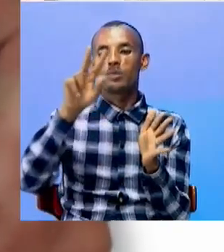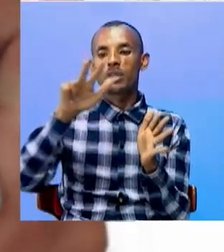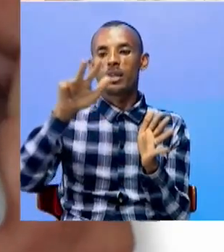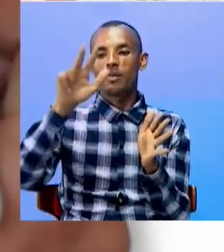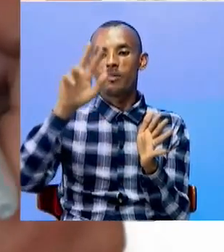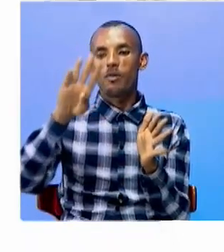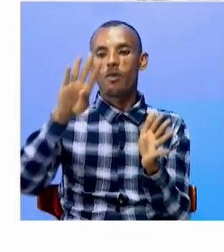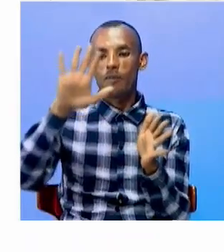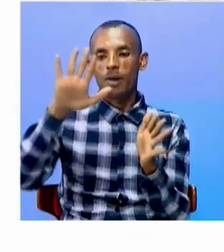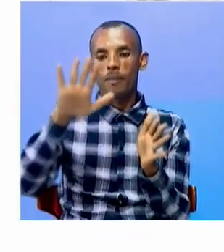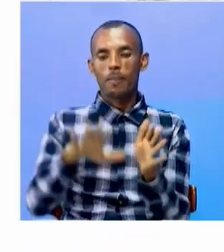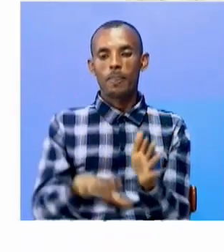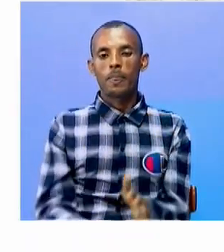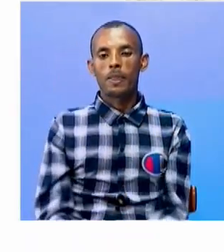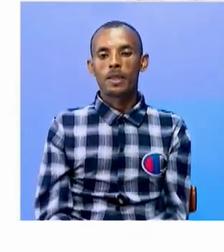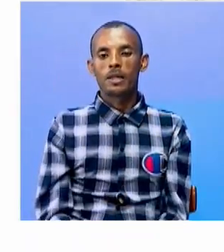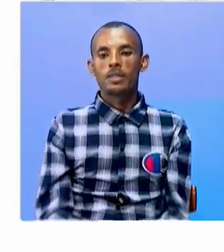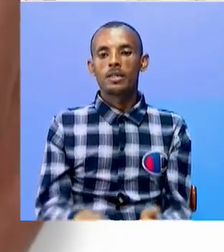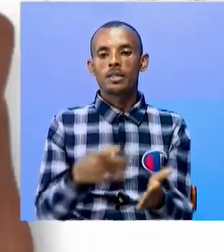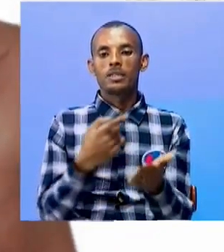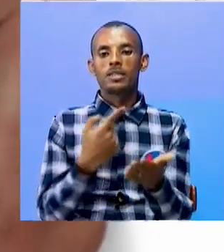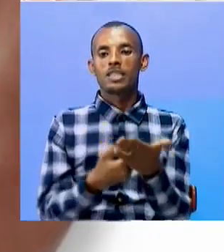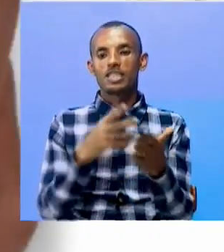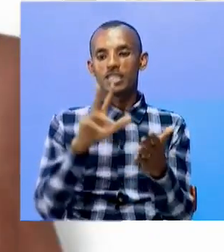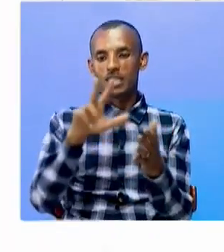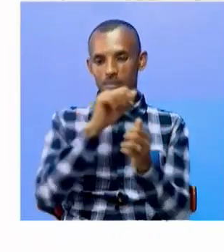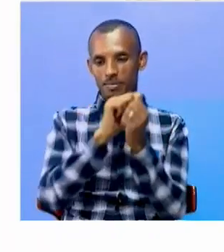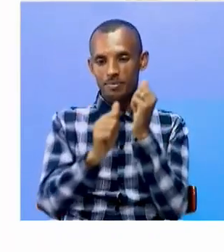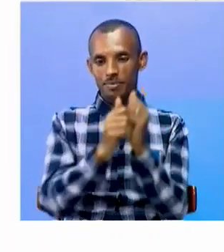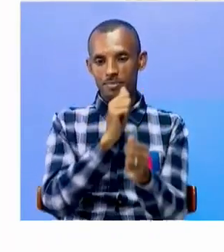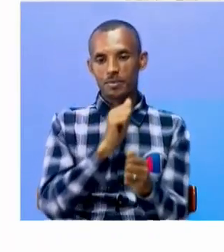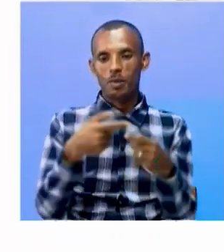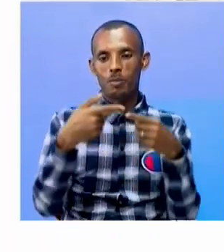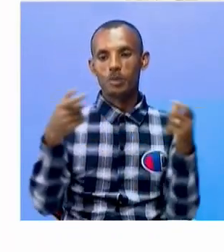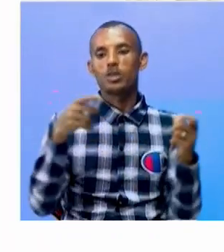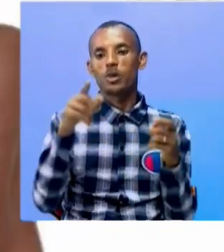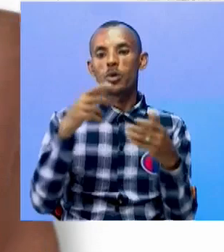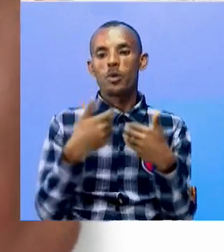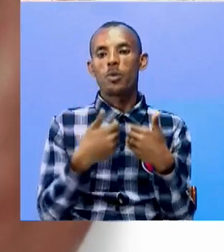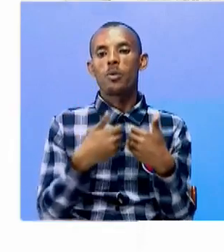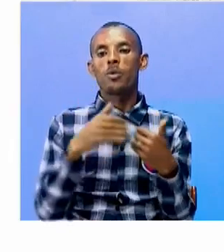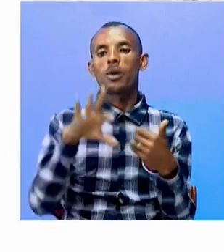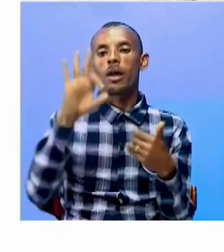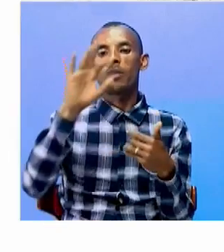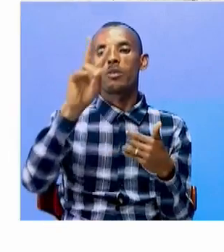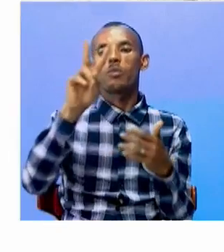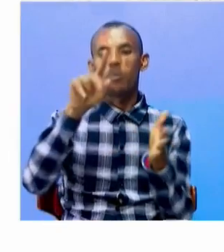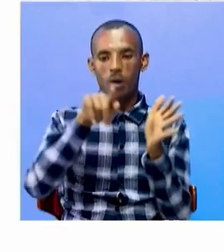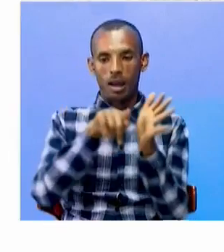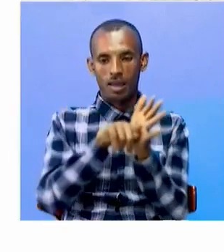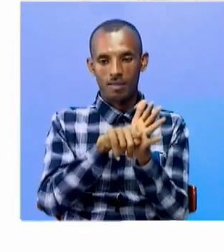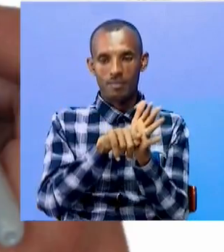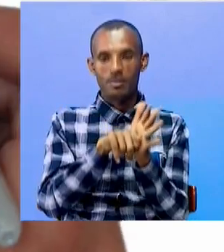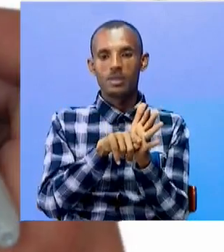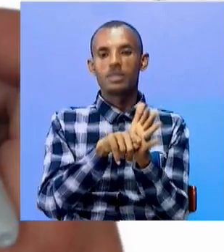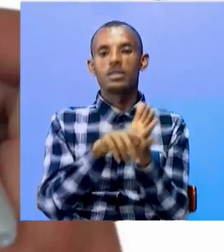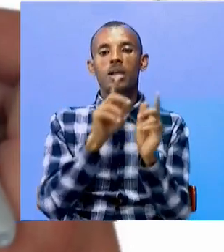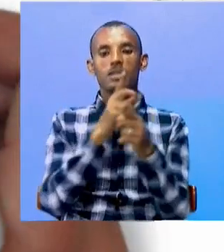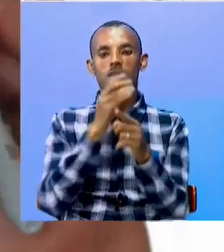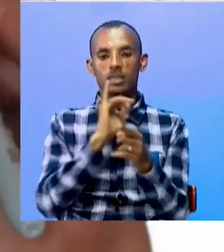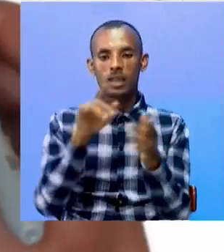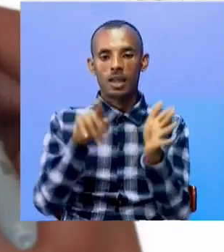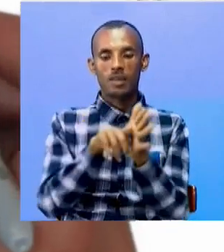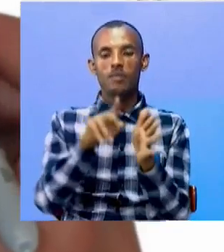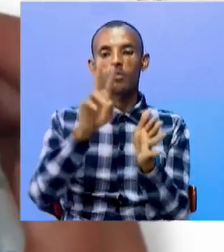3, 4, 5. These cancel out their opposites, and you will have two negatives. The answer will be negative 2.